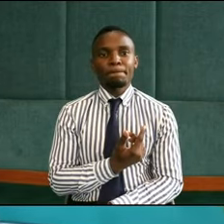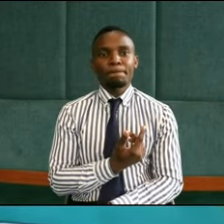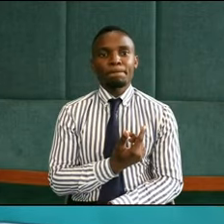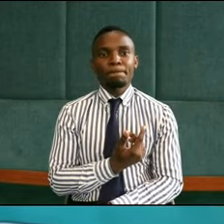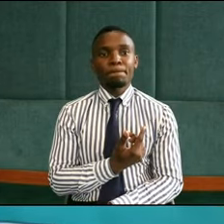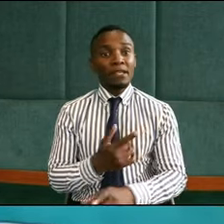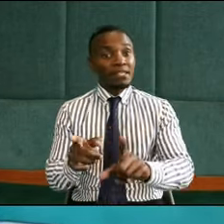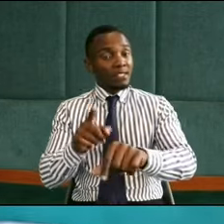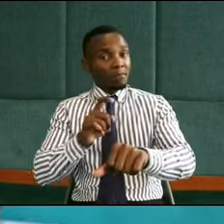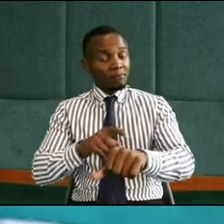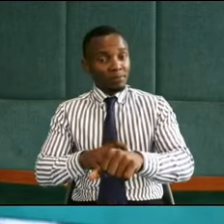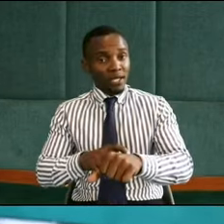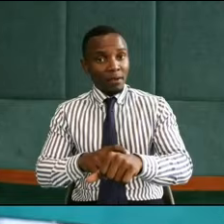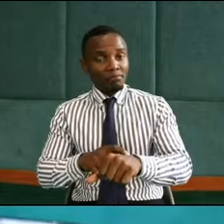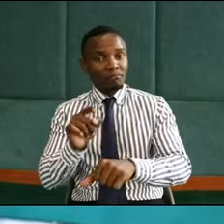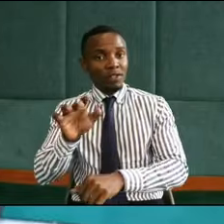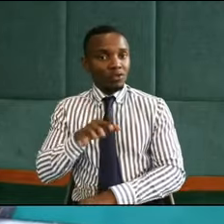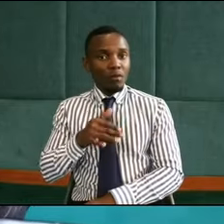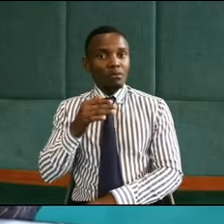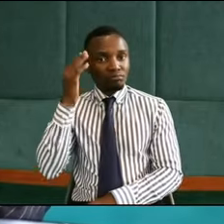When she lifted her head up,